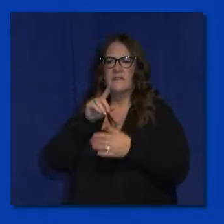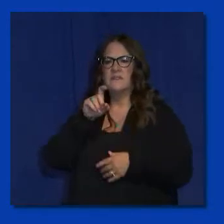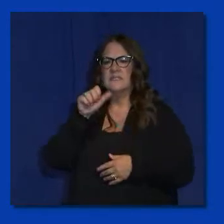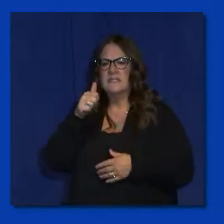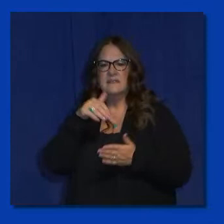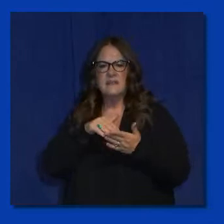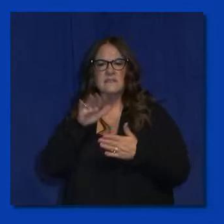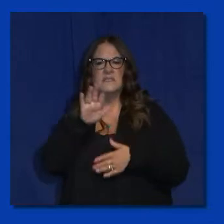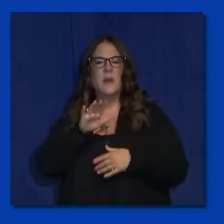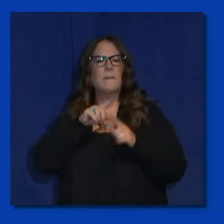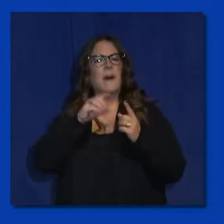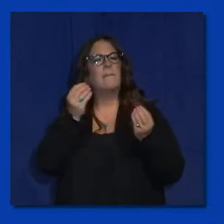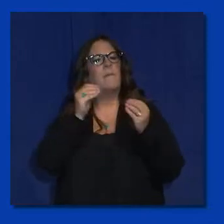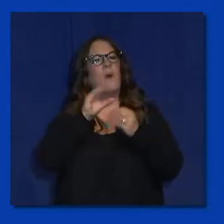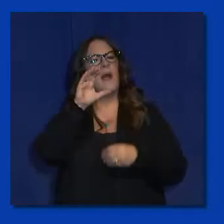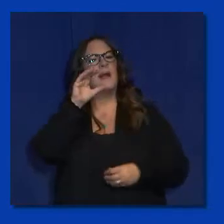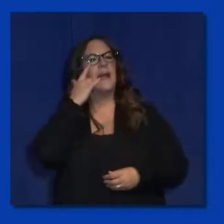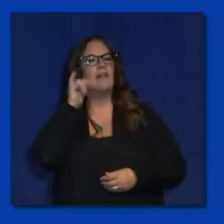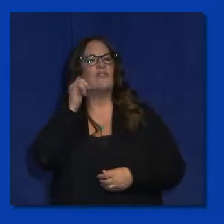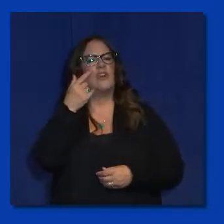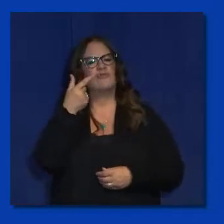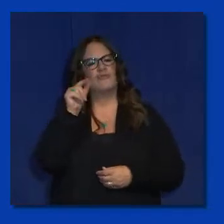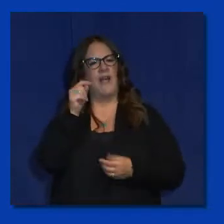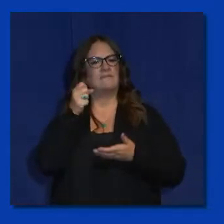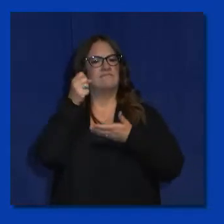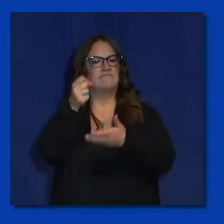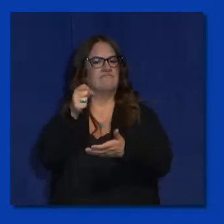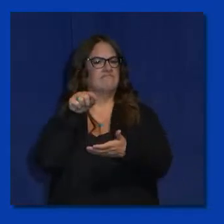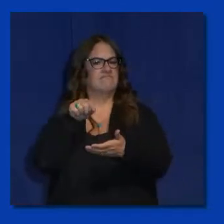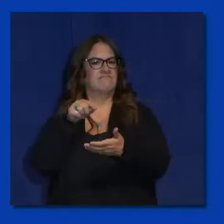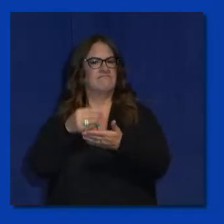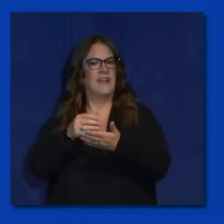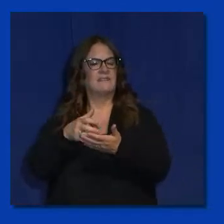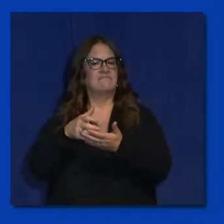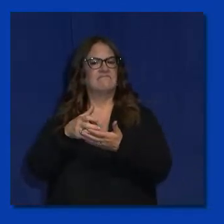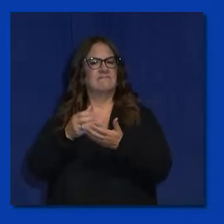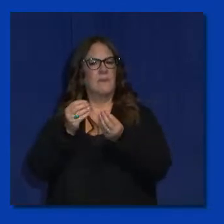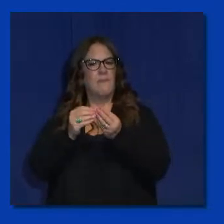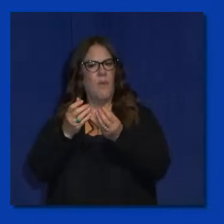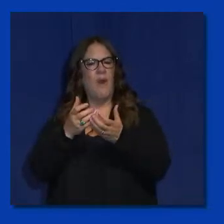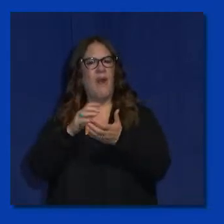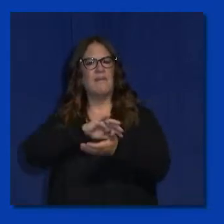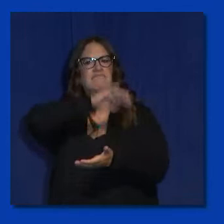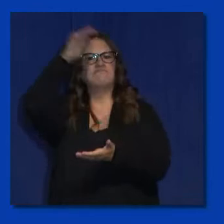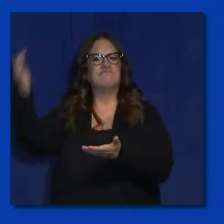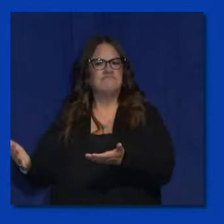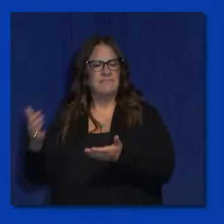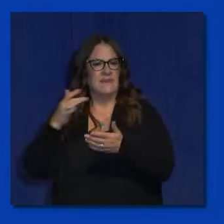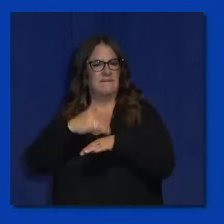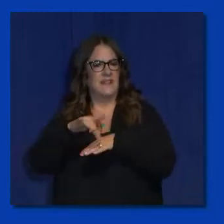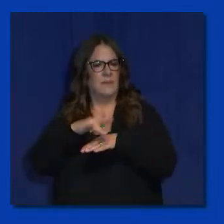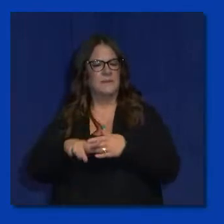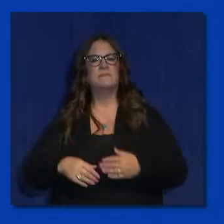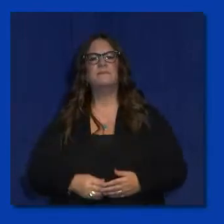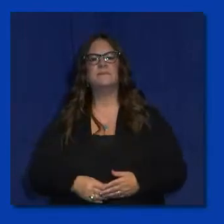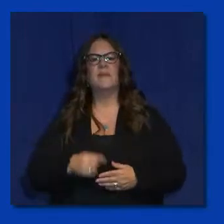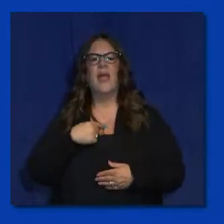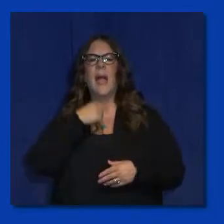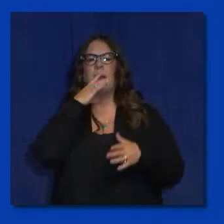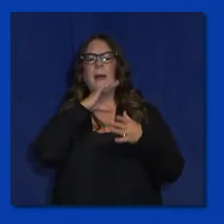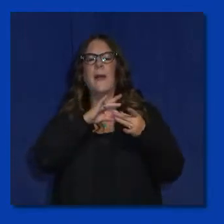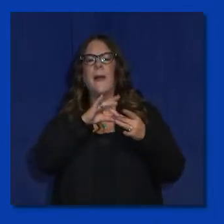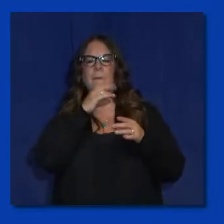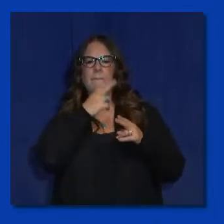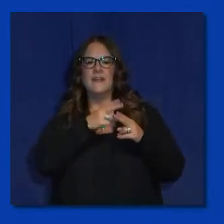Grant opportunities. And here's the big one. It's an important number. I've mentioned this, a lot of my friends, they said, I don't believe